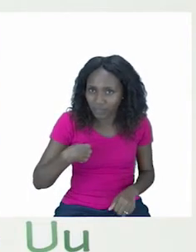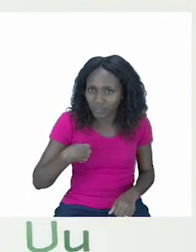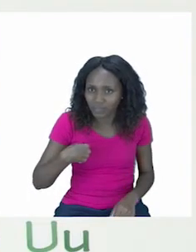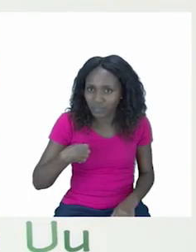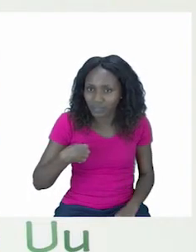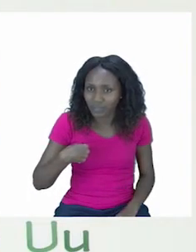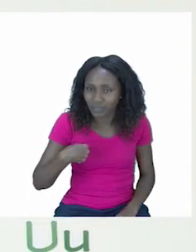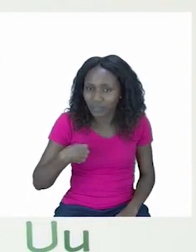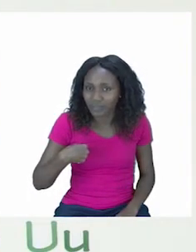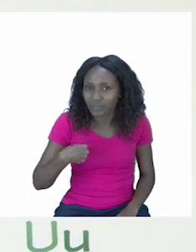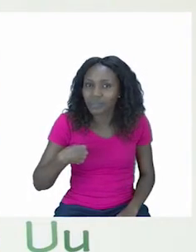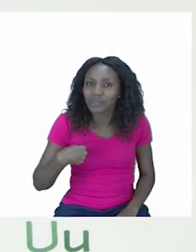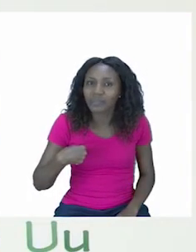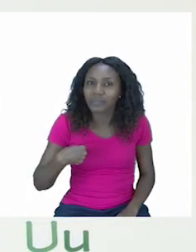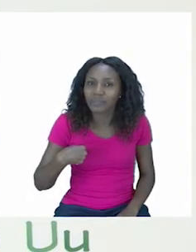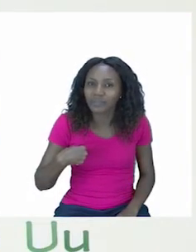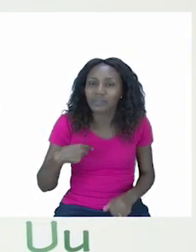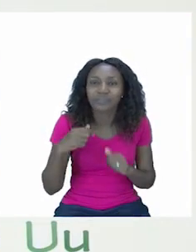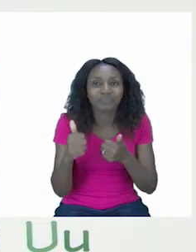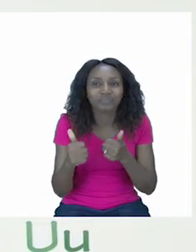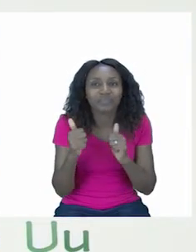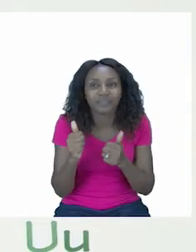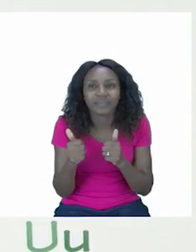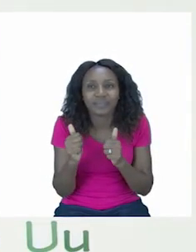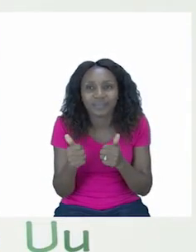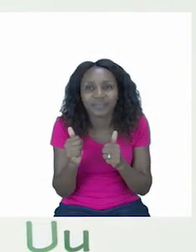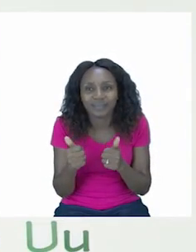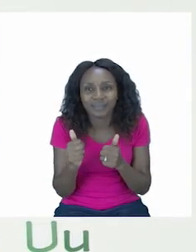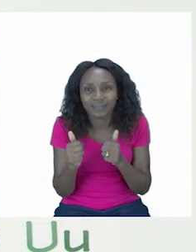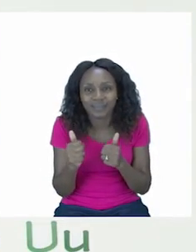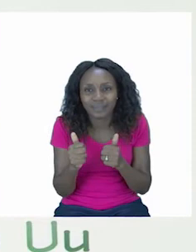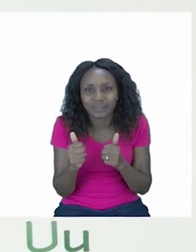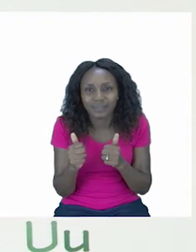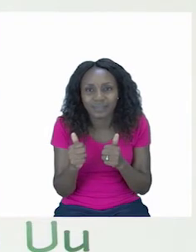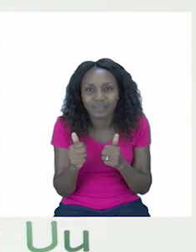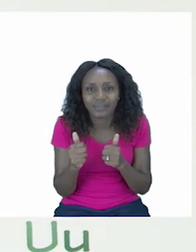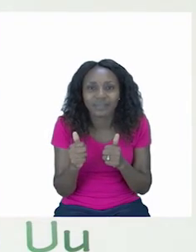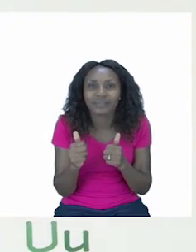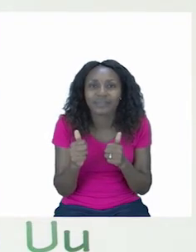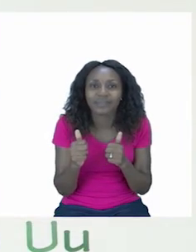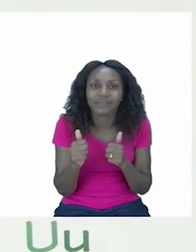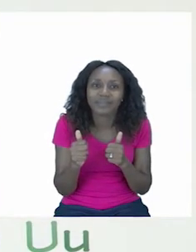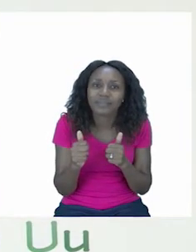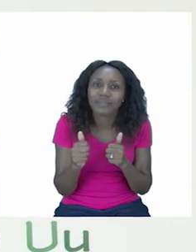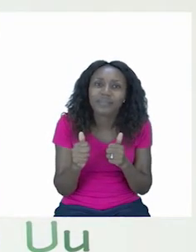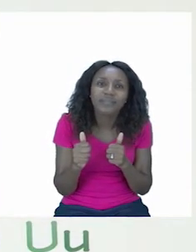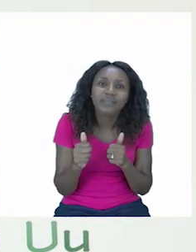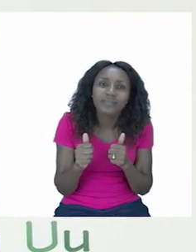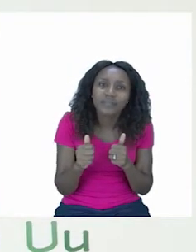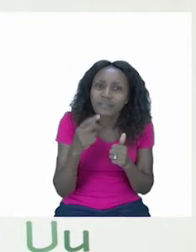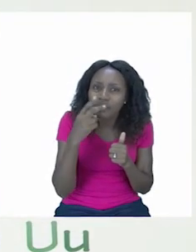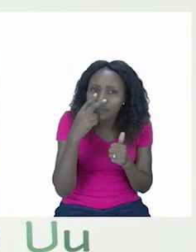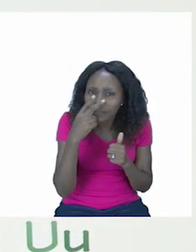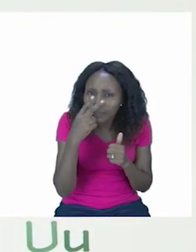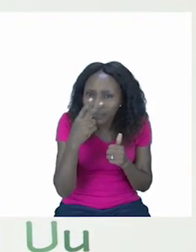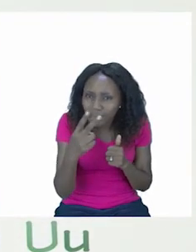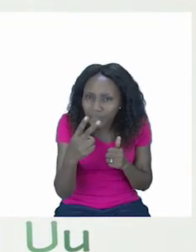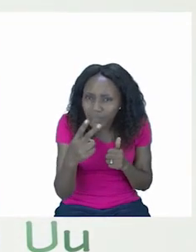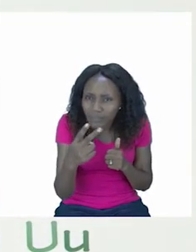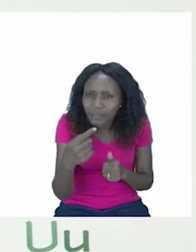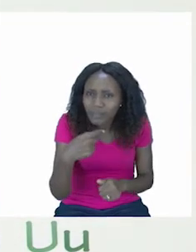he. Very good. And the last one we have, if it is you